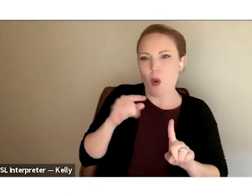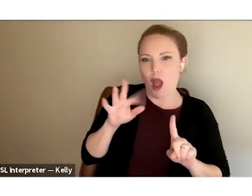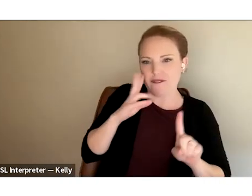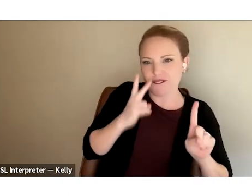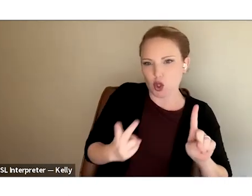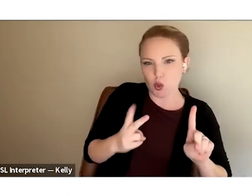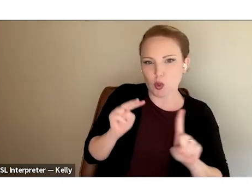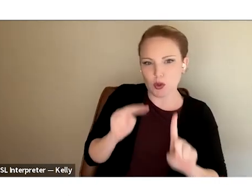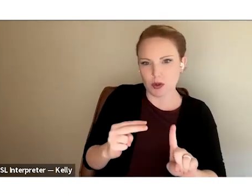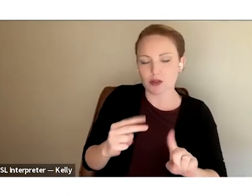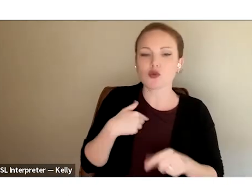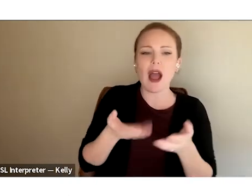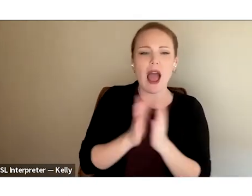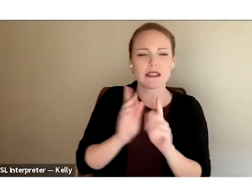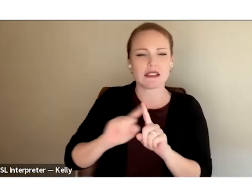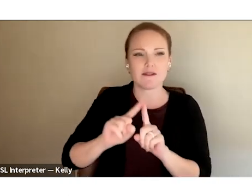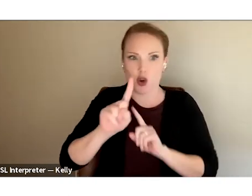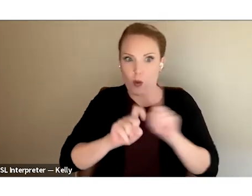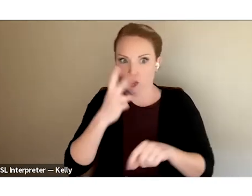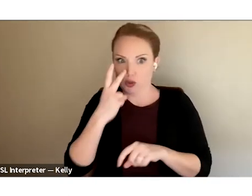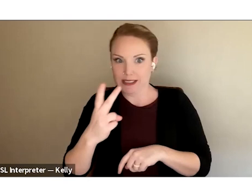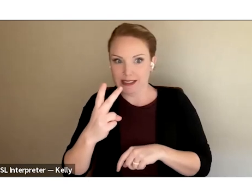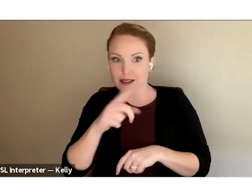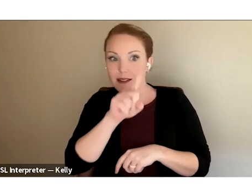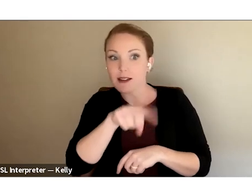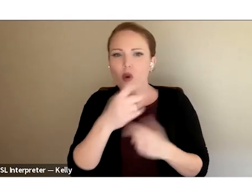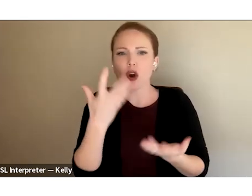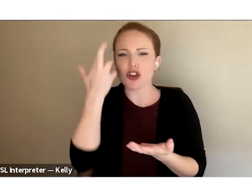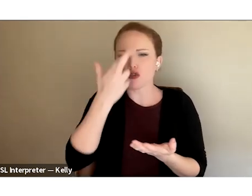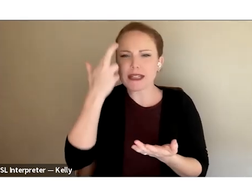I asked several questions here, as you see. What are the reasons for our